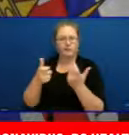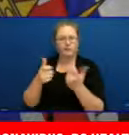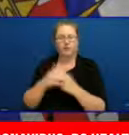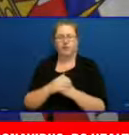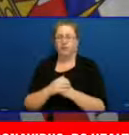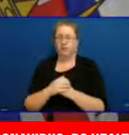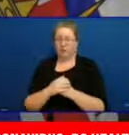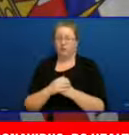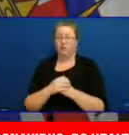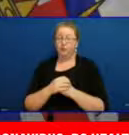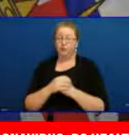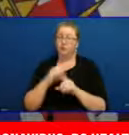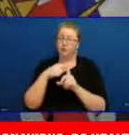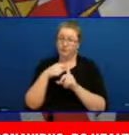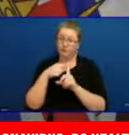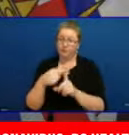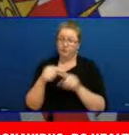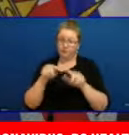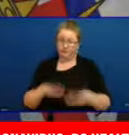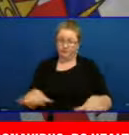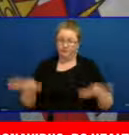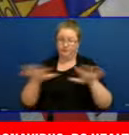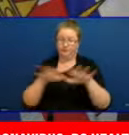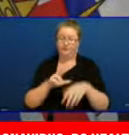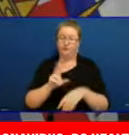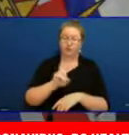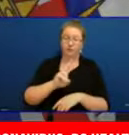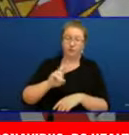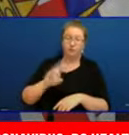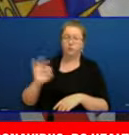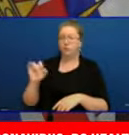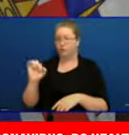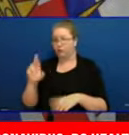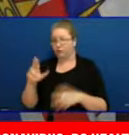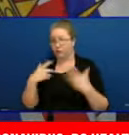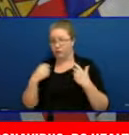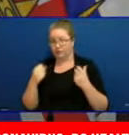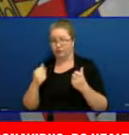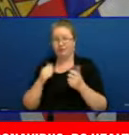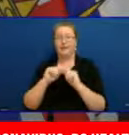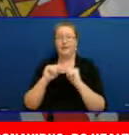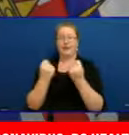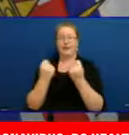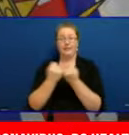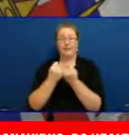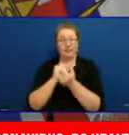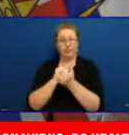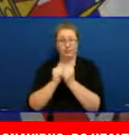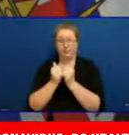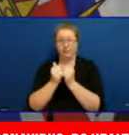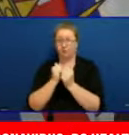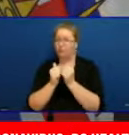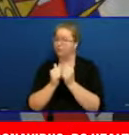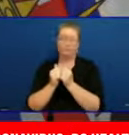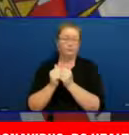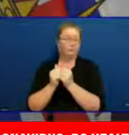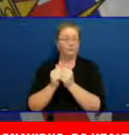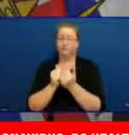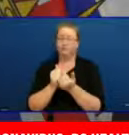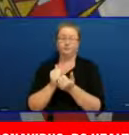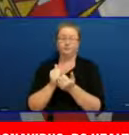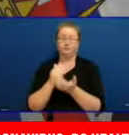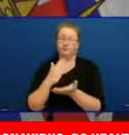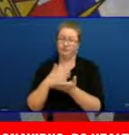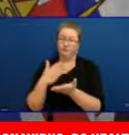asked in the Lower Mainland, or directed in the Lower Mainland, that we take a step back from team sports and go back to what we had as stage